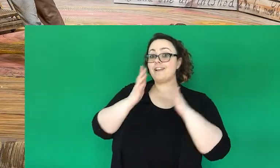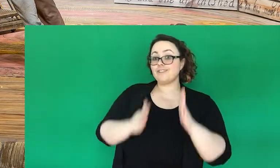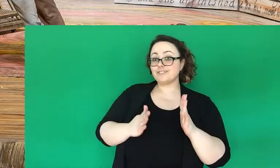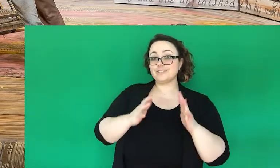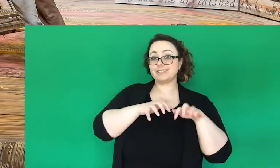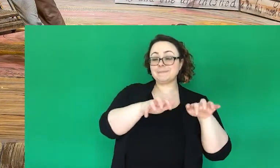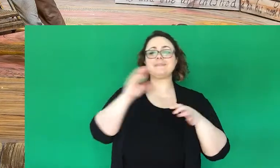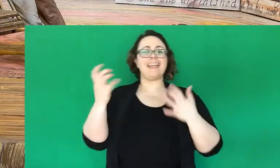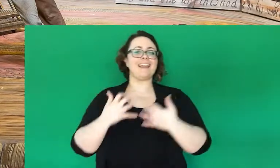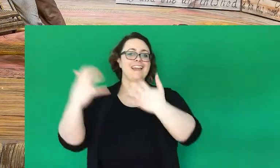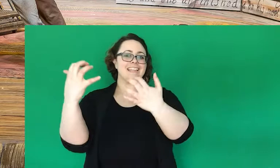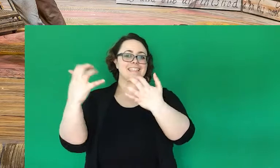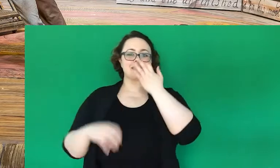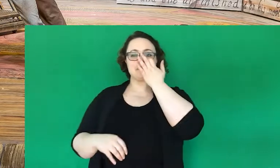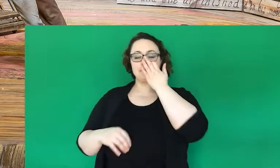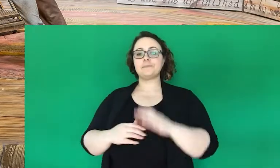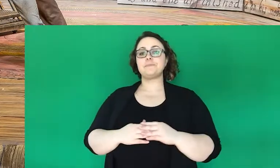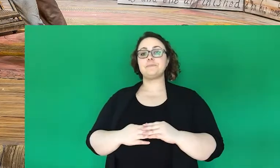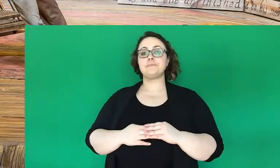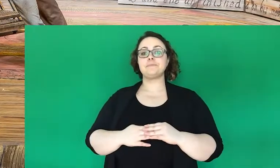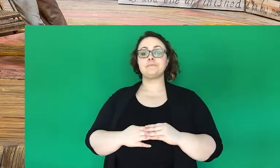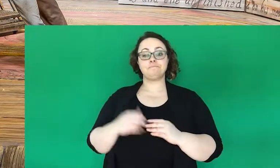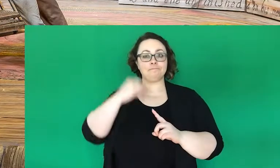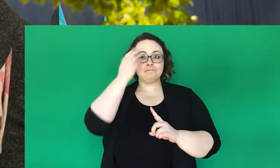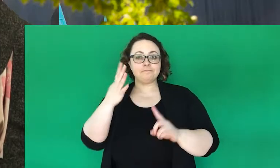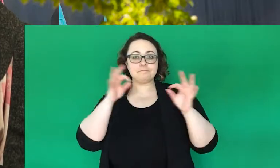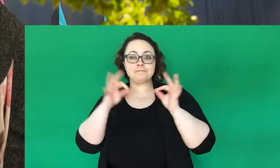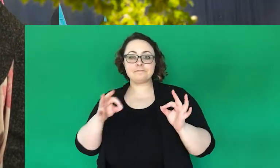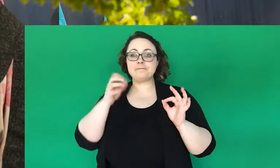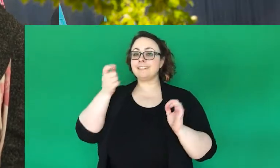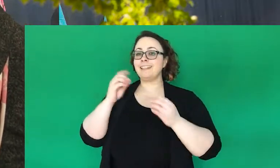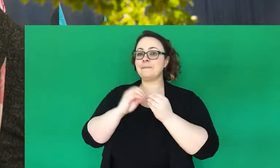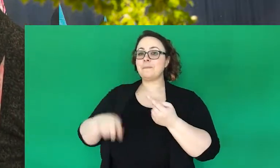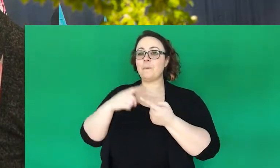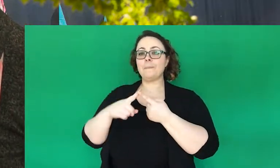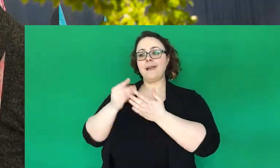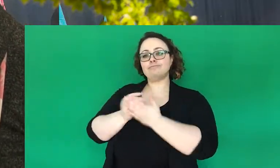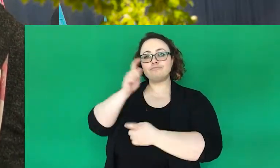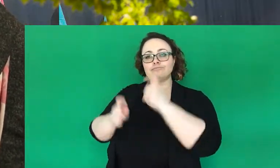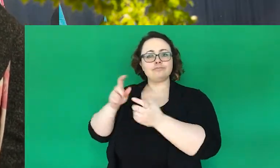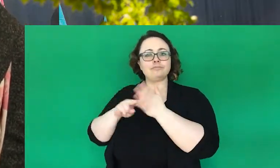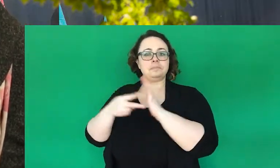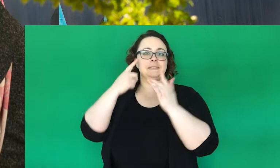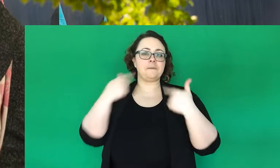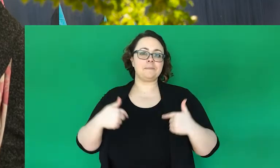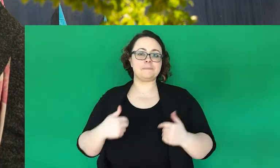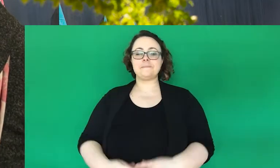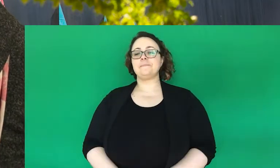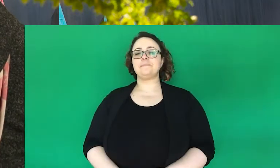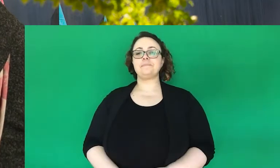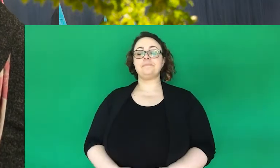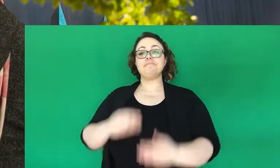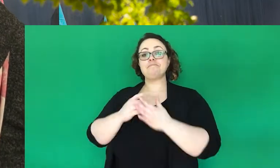both the actors and our audiences. So let me tell you a little bit more about what philanthropy